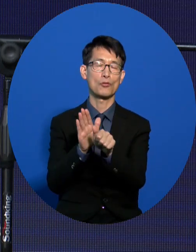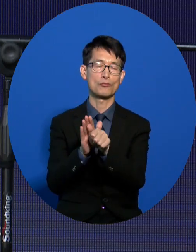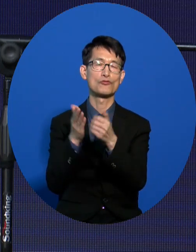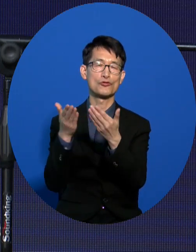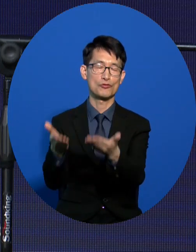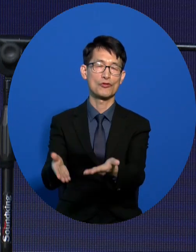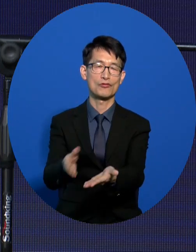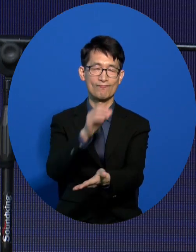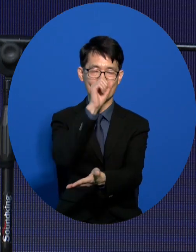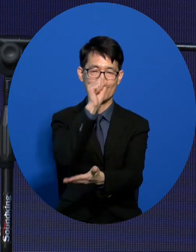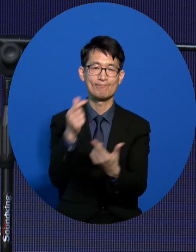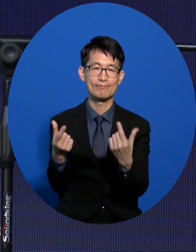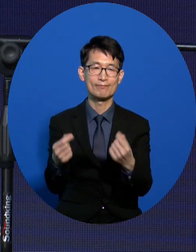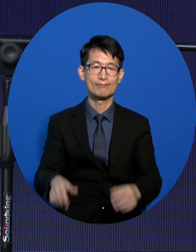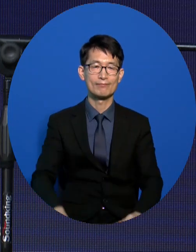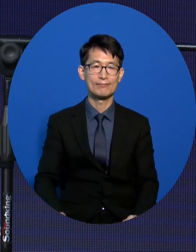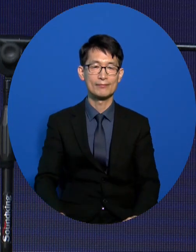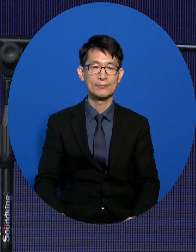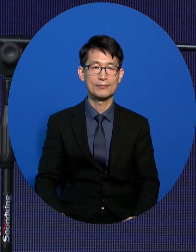required.